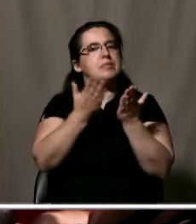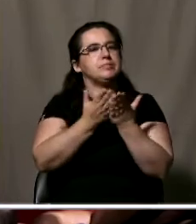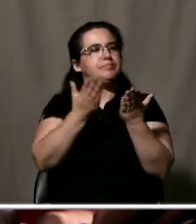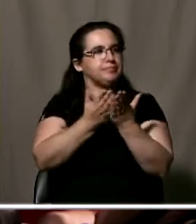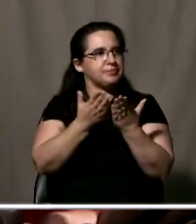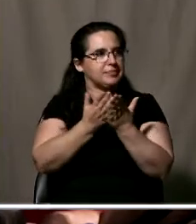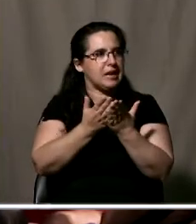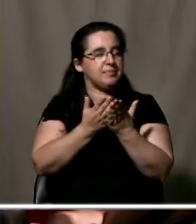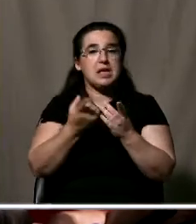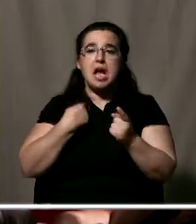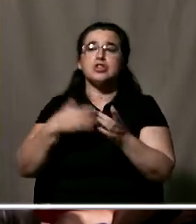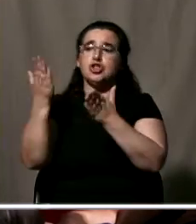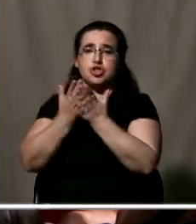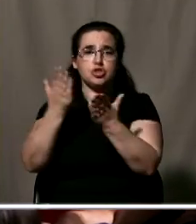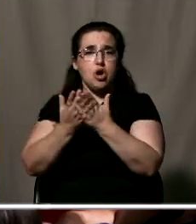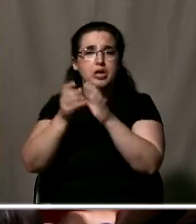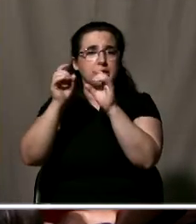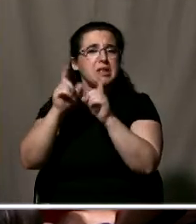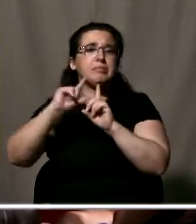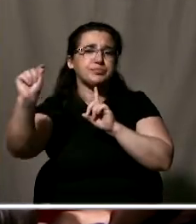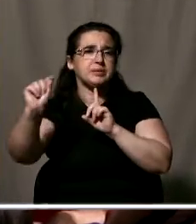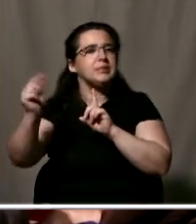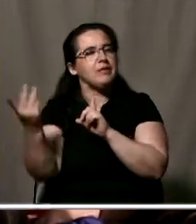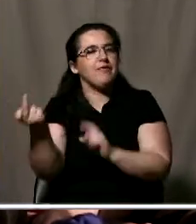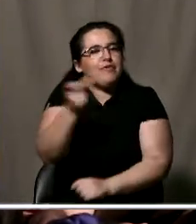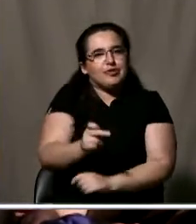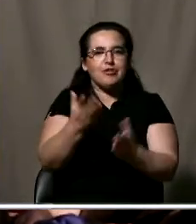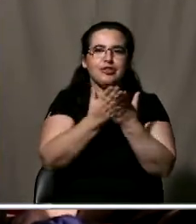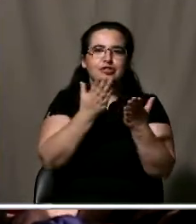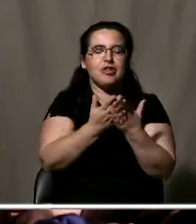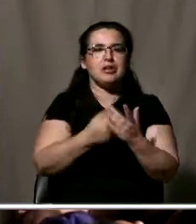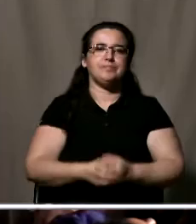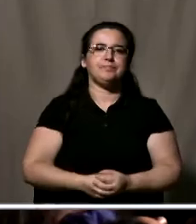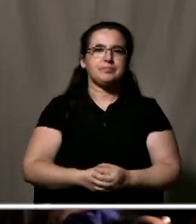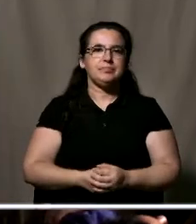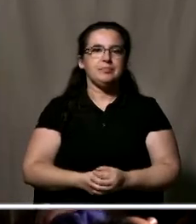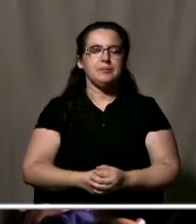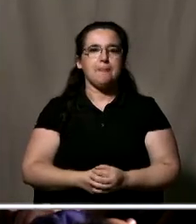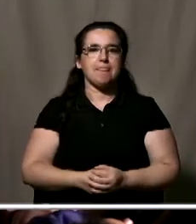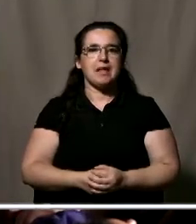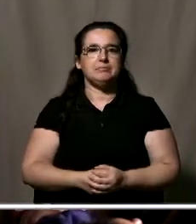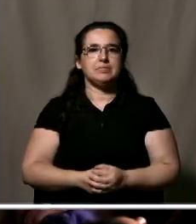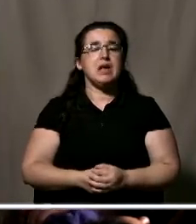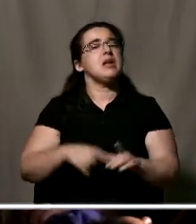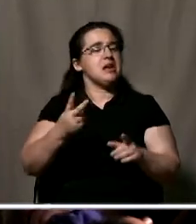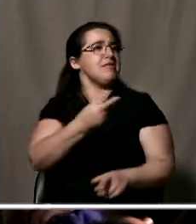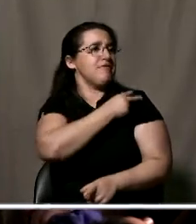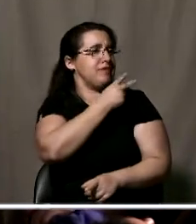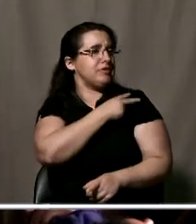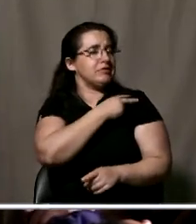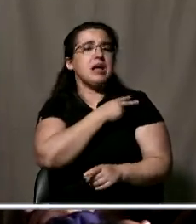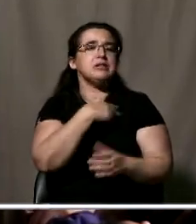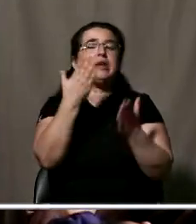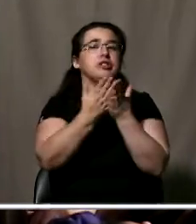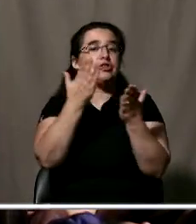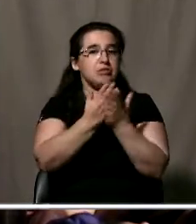tinha saído da escola, voltou à escola. He eventually graduated from the high school in America. E eventualmente ele conseguiu completar o liceu na